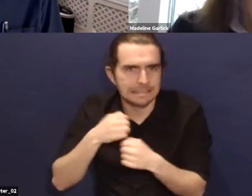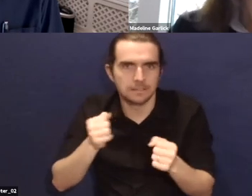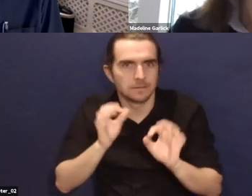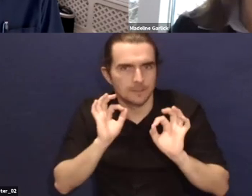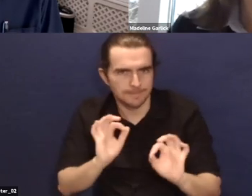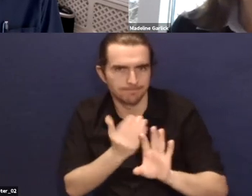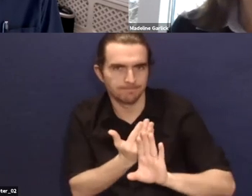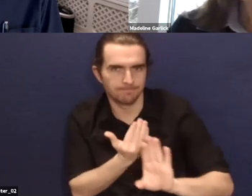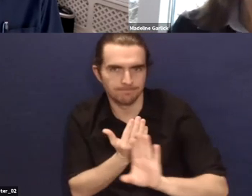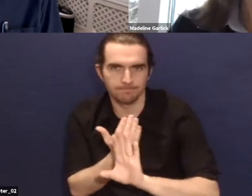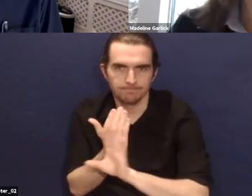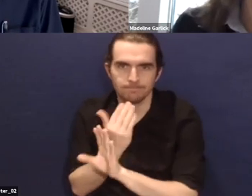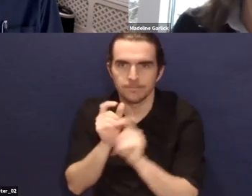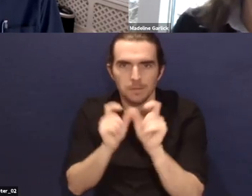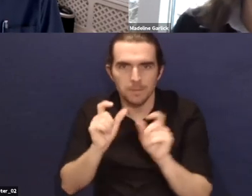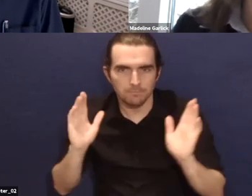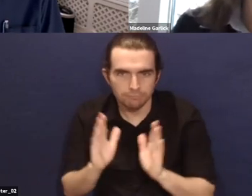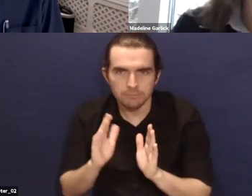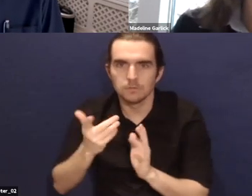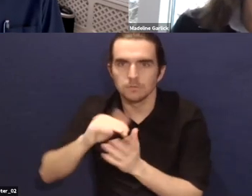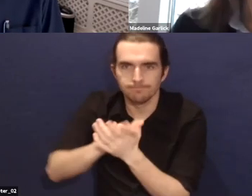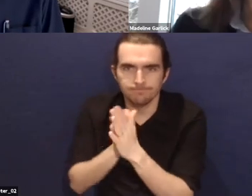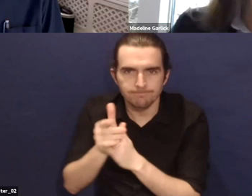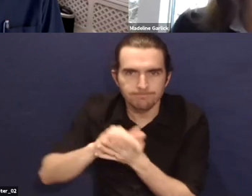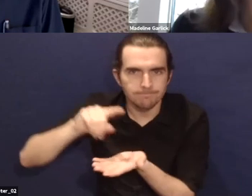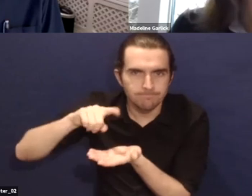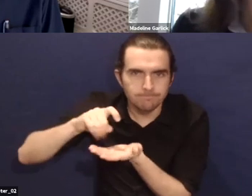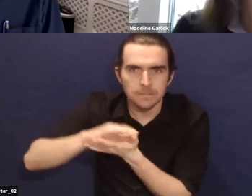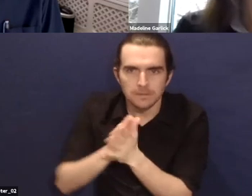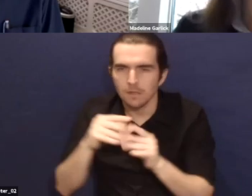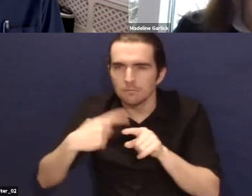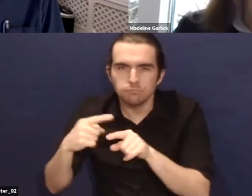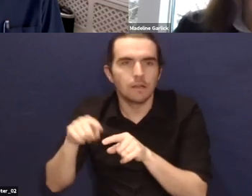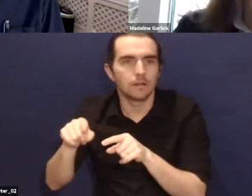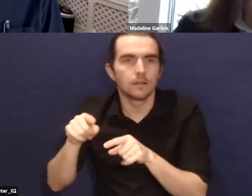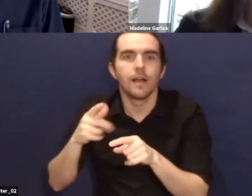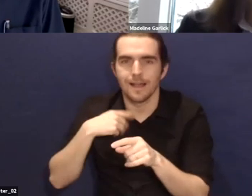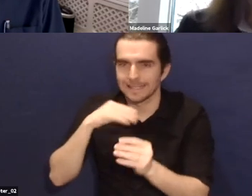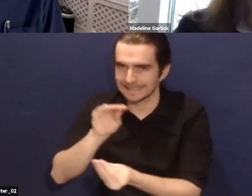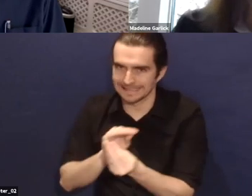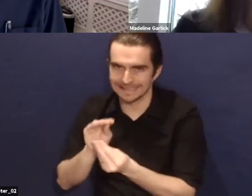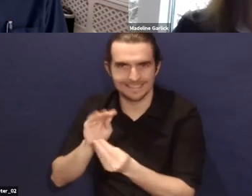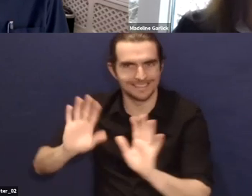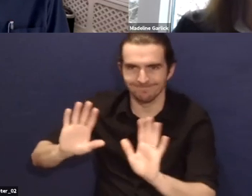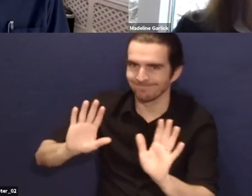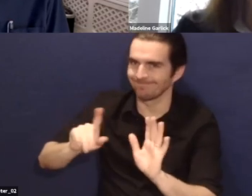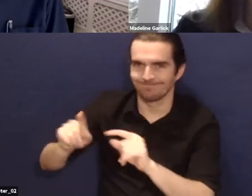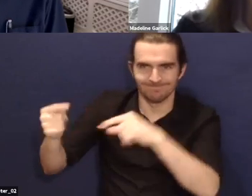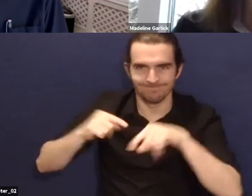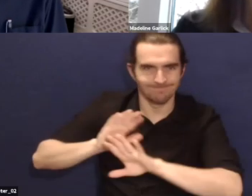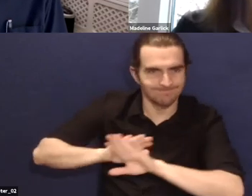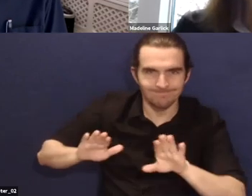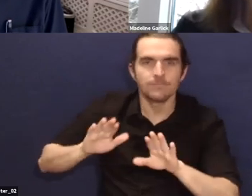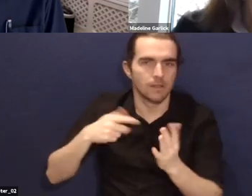reason why they need to be kept in closed facilities. We've seen some states who have begun to roll